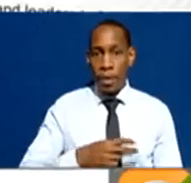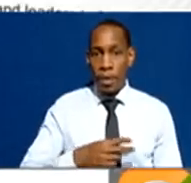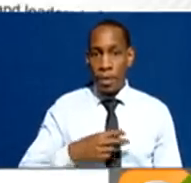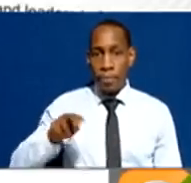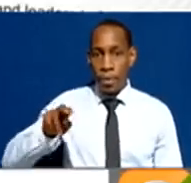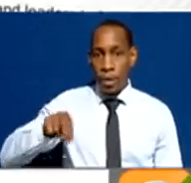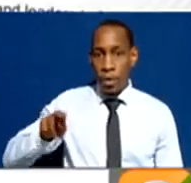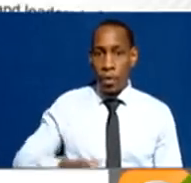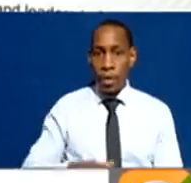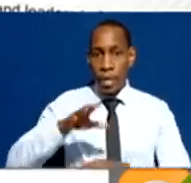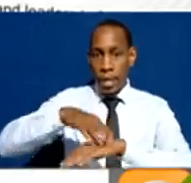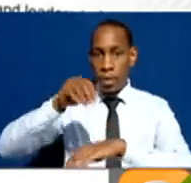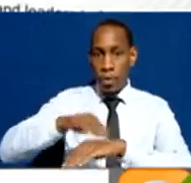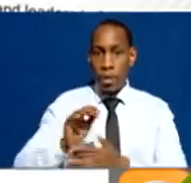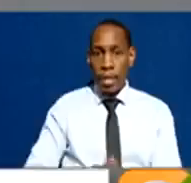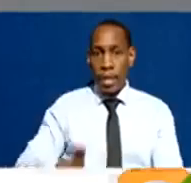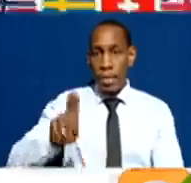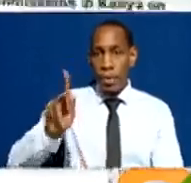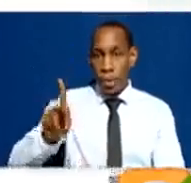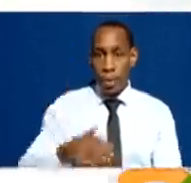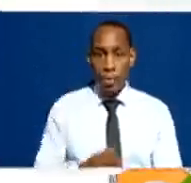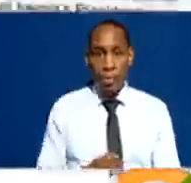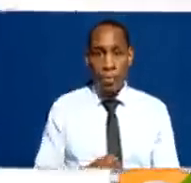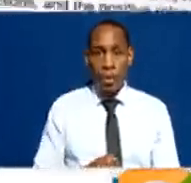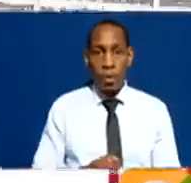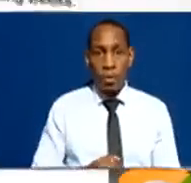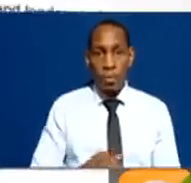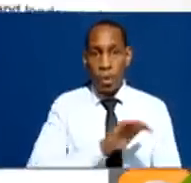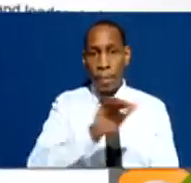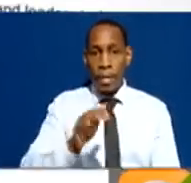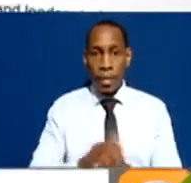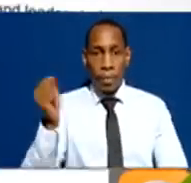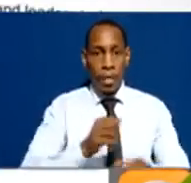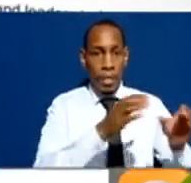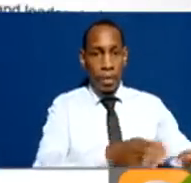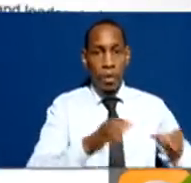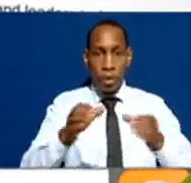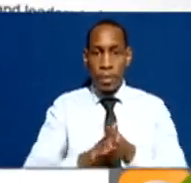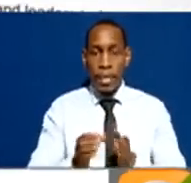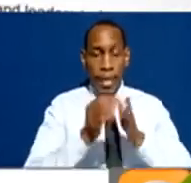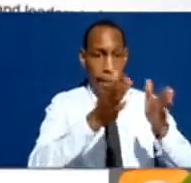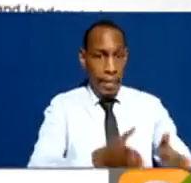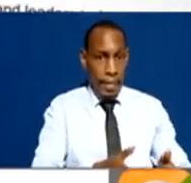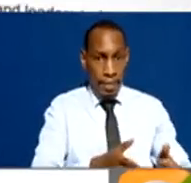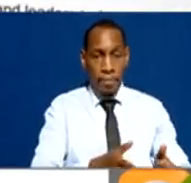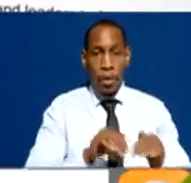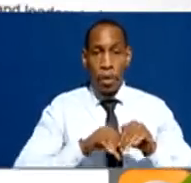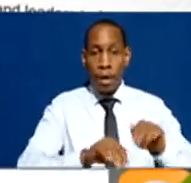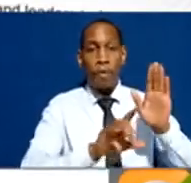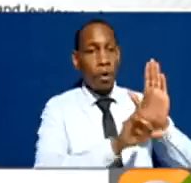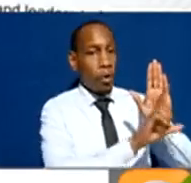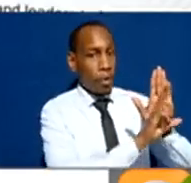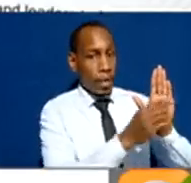Sweden, Switzerland, and the United Kingdom have called on all political parties and political leaders to follow the law